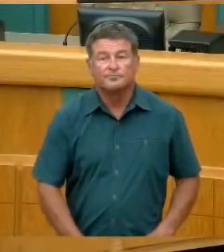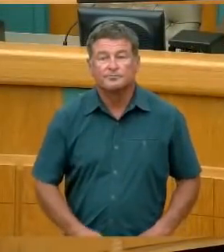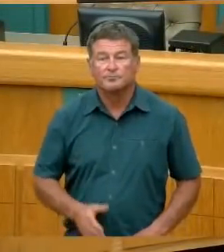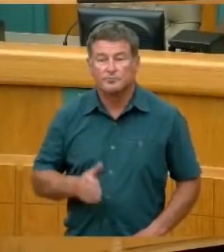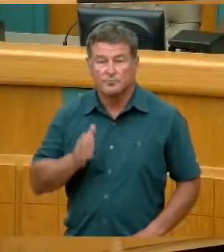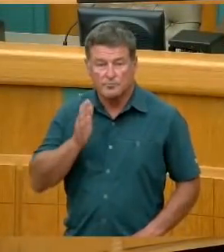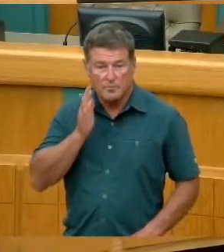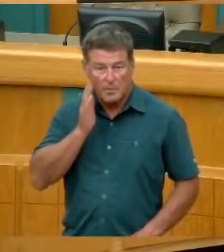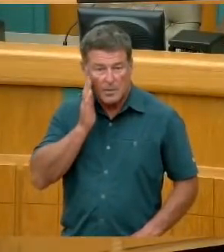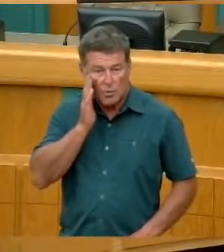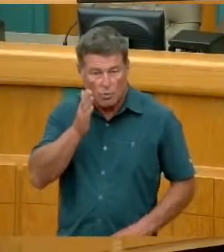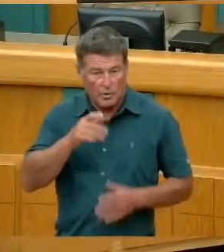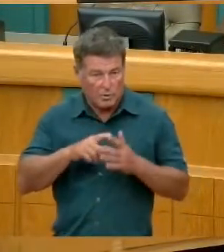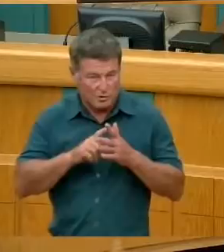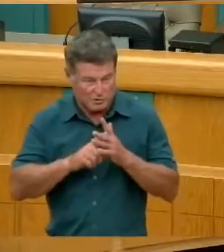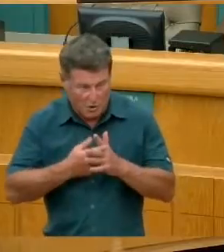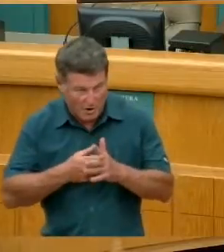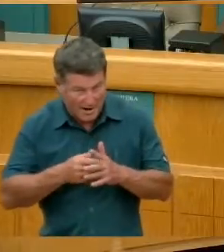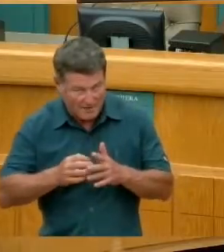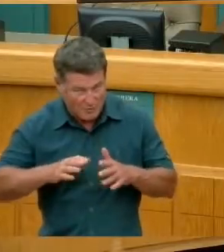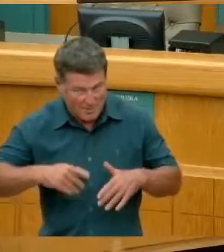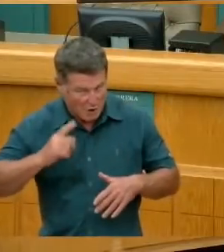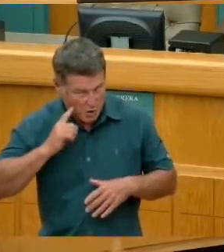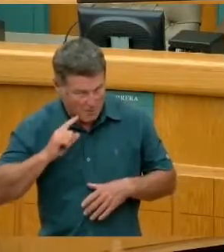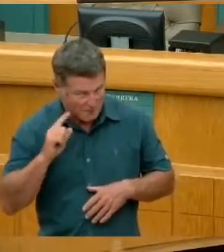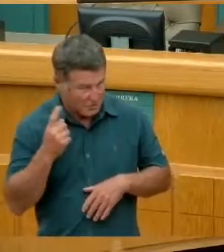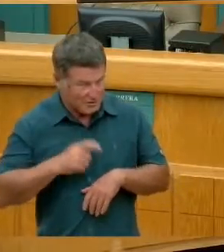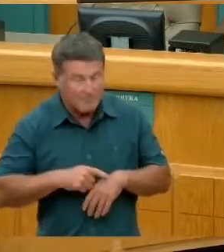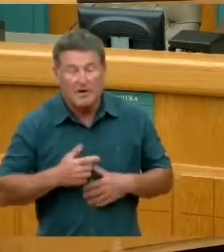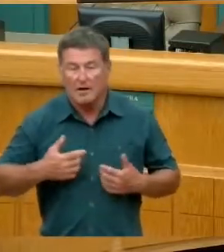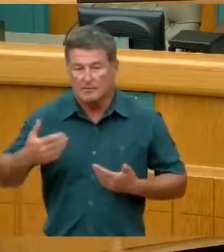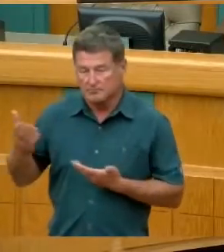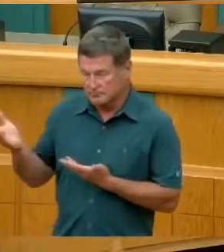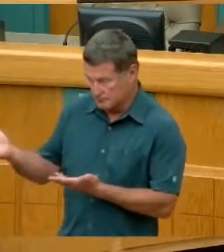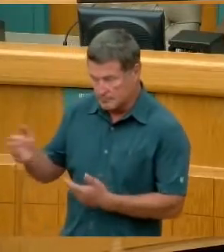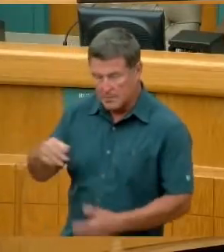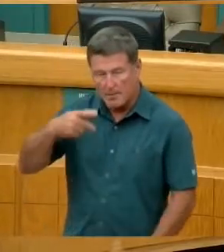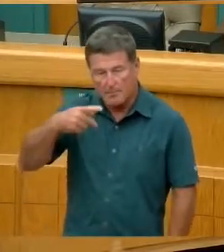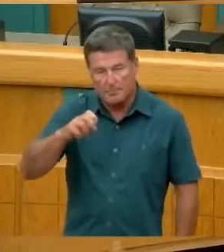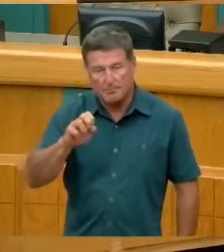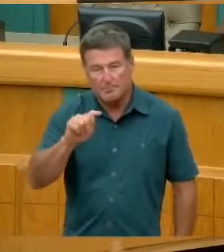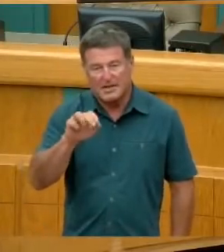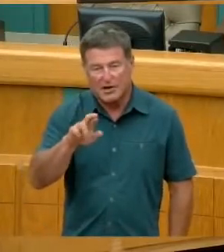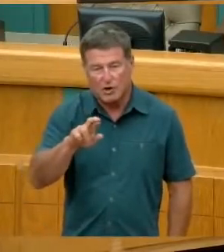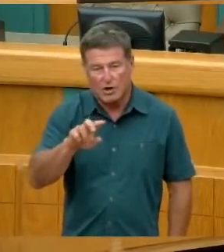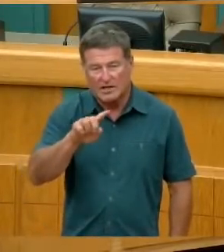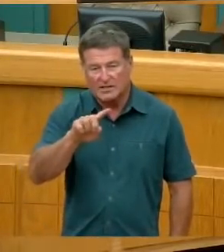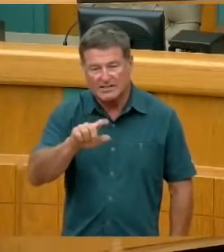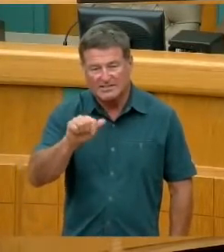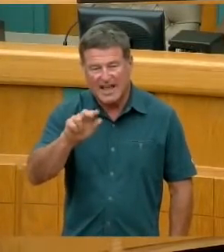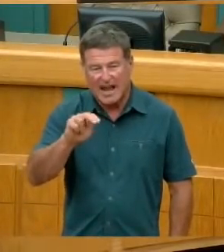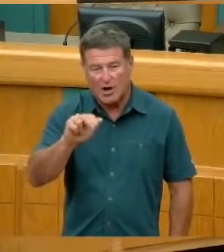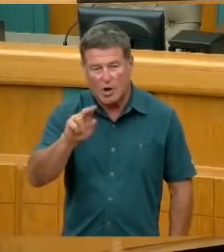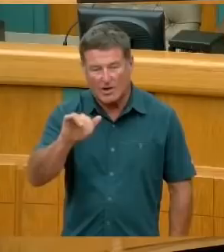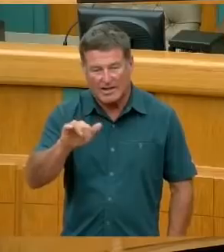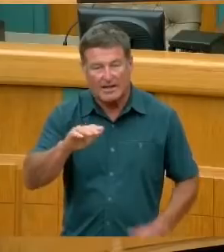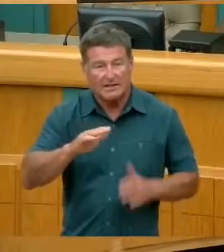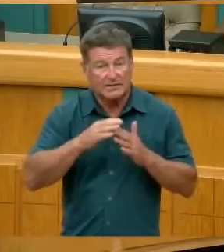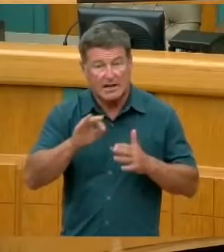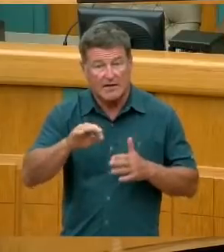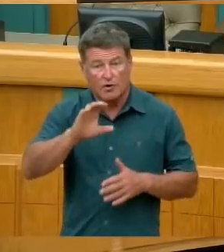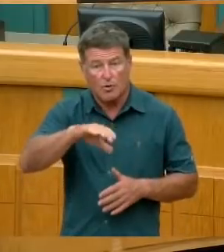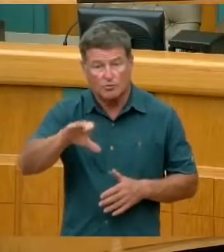Okay, we're going to begin in case we didn't hear that the first time. So my name is Peter Zanoni. I'm Corpus Christi City Manager, and this is our